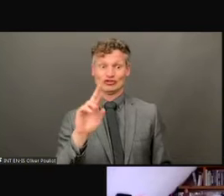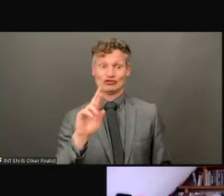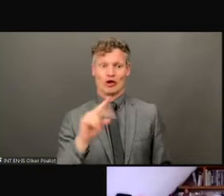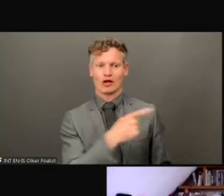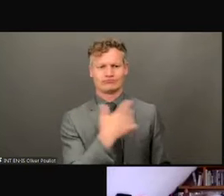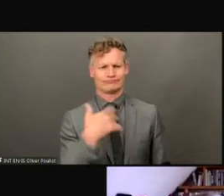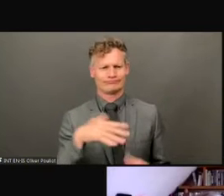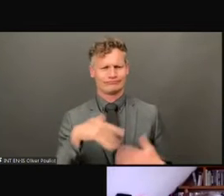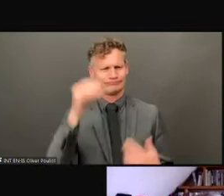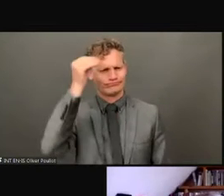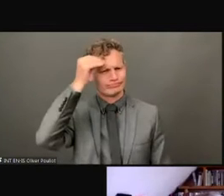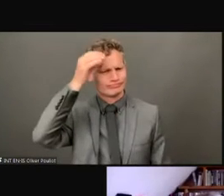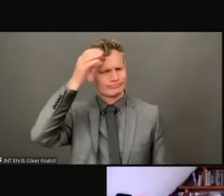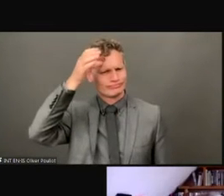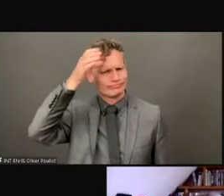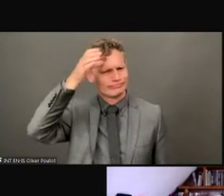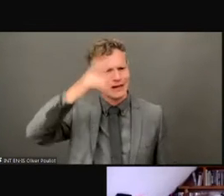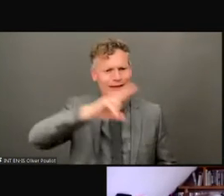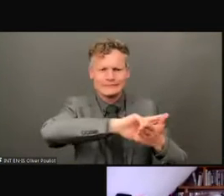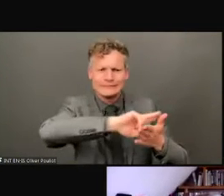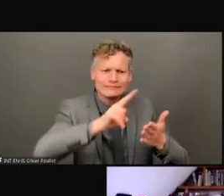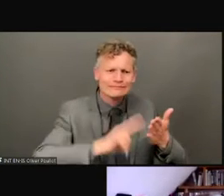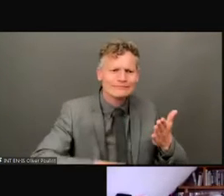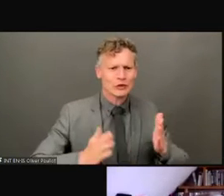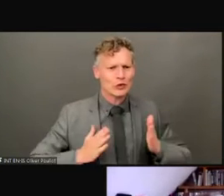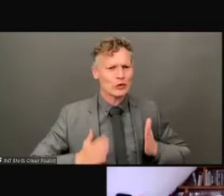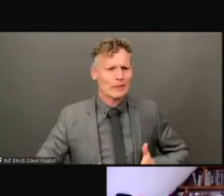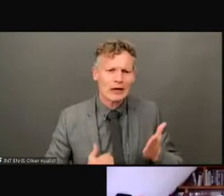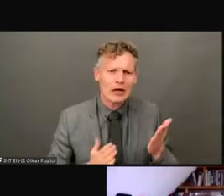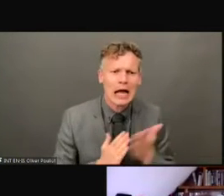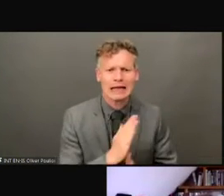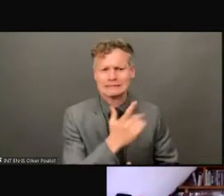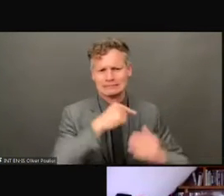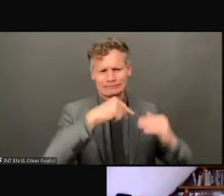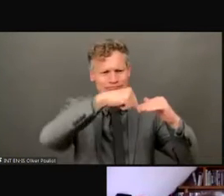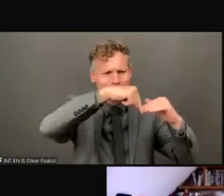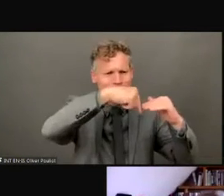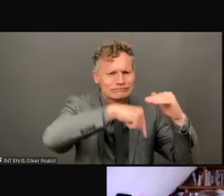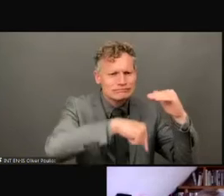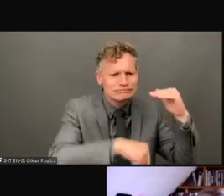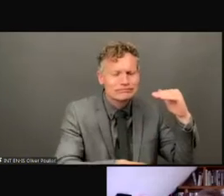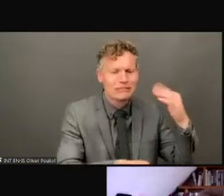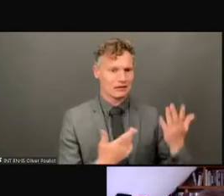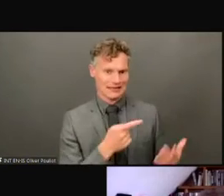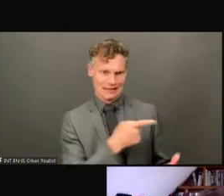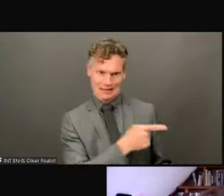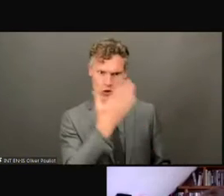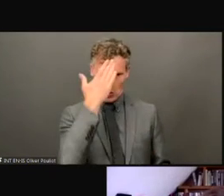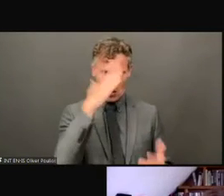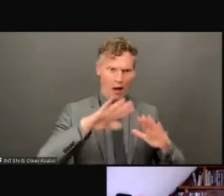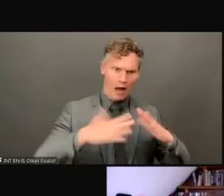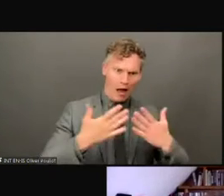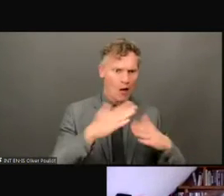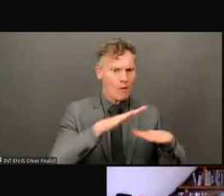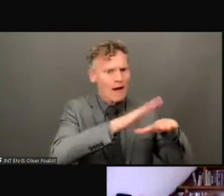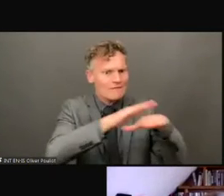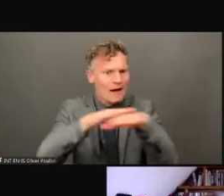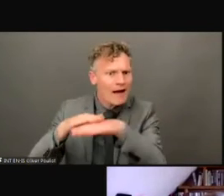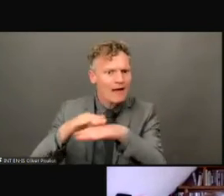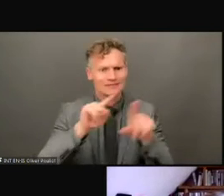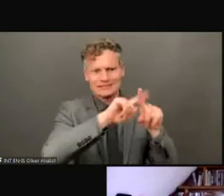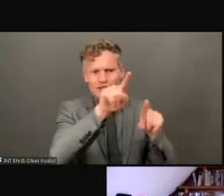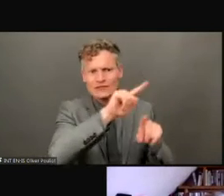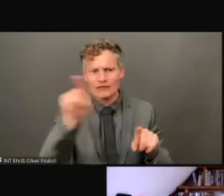convention, which gives him a powerful framework to advise governments how to improve the situations of persons with